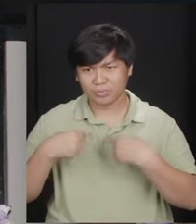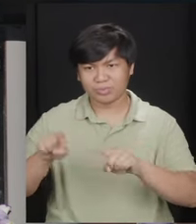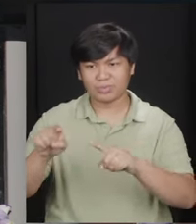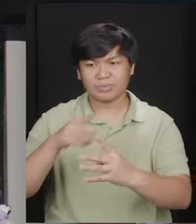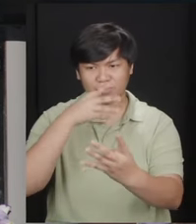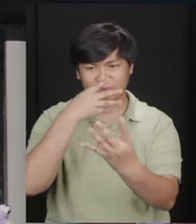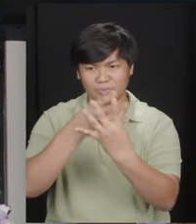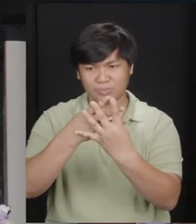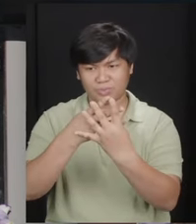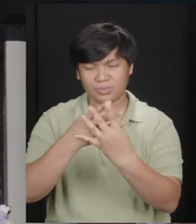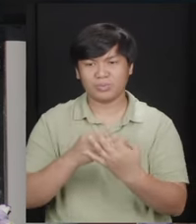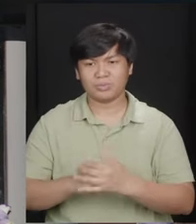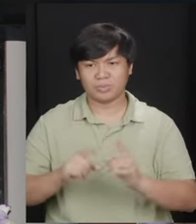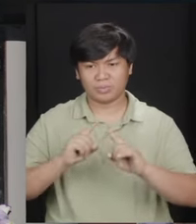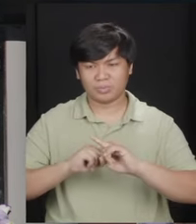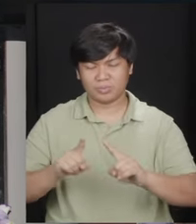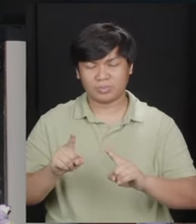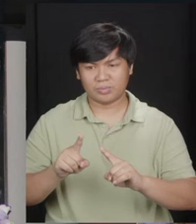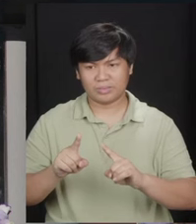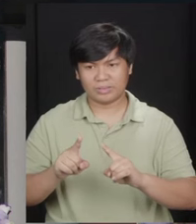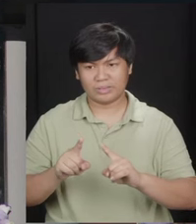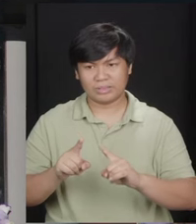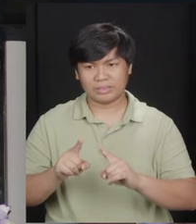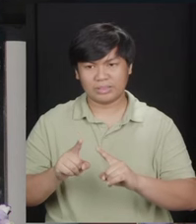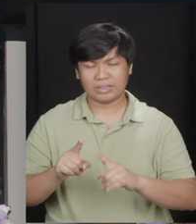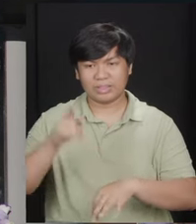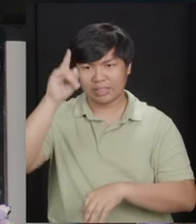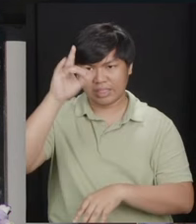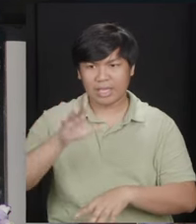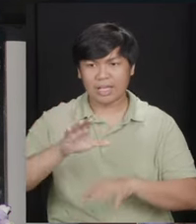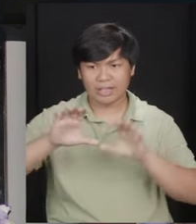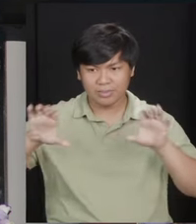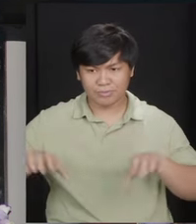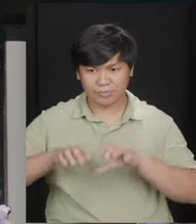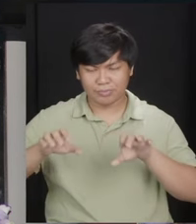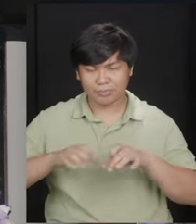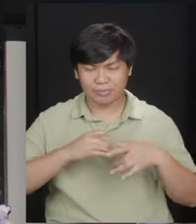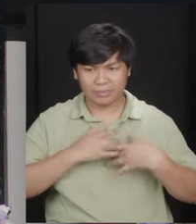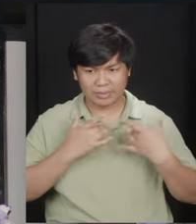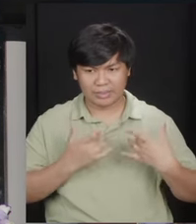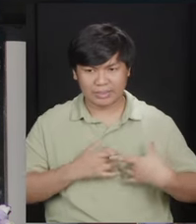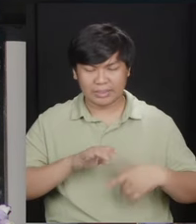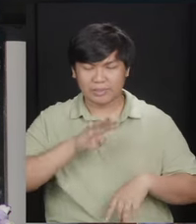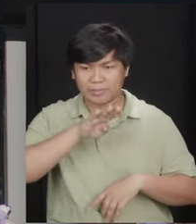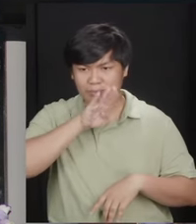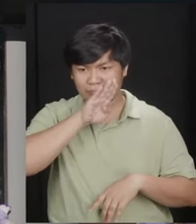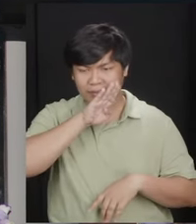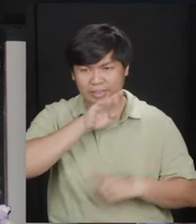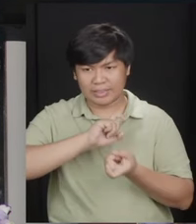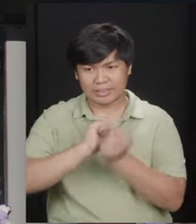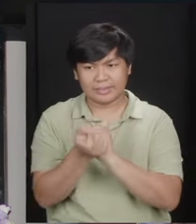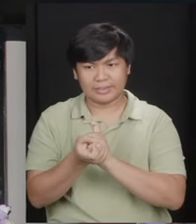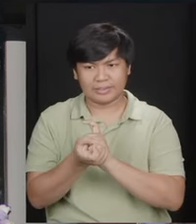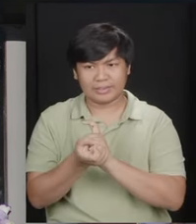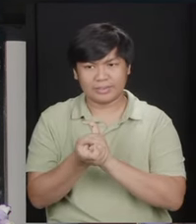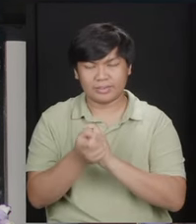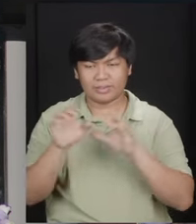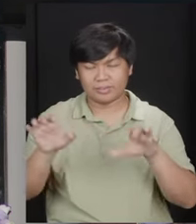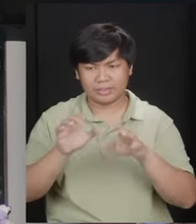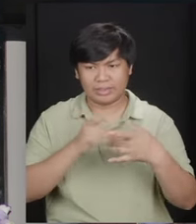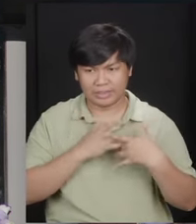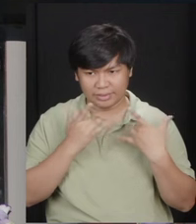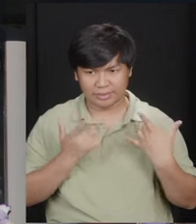jail. But during the trial, God began replacing Jack's bitterness. God started to work in his